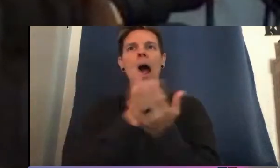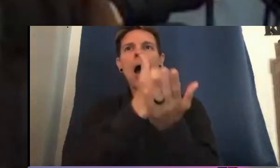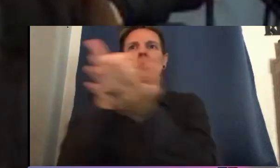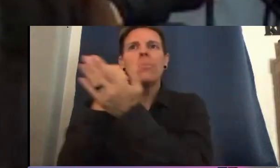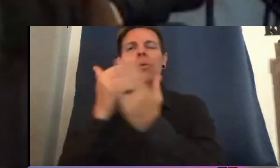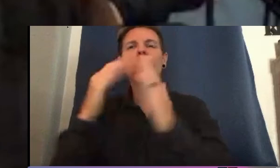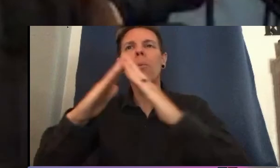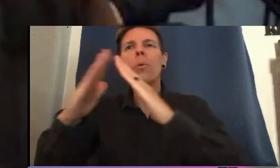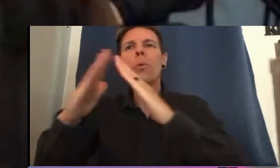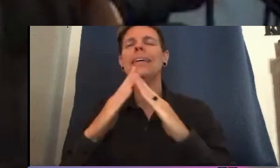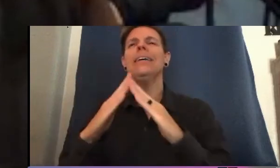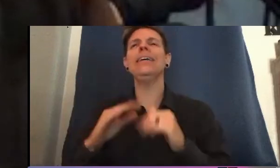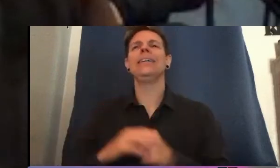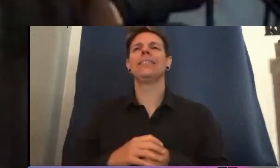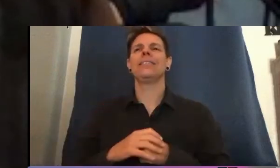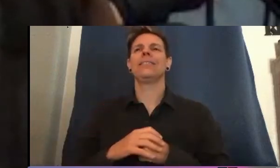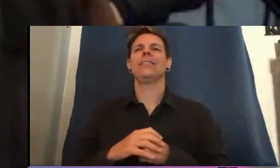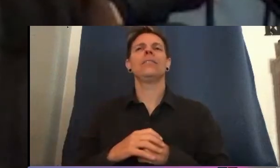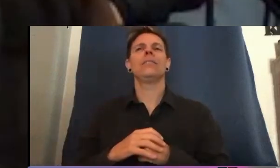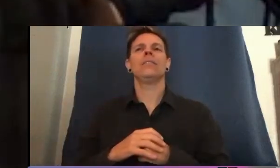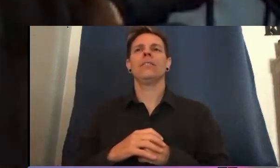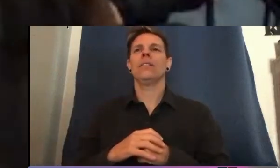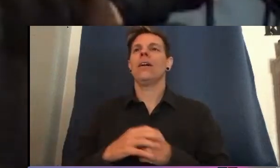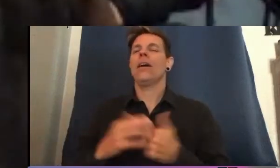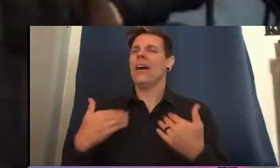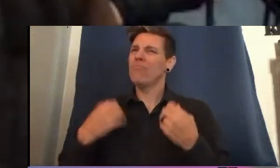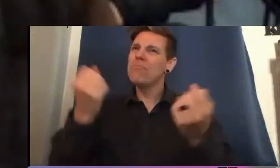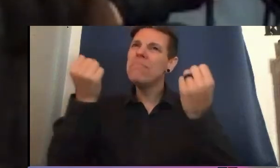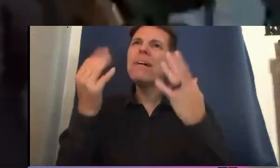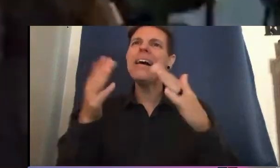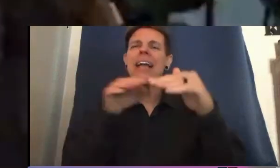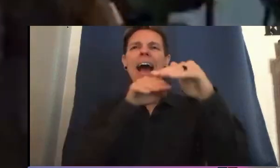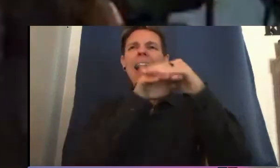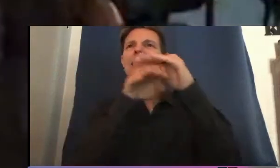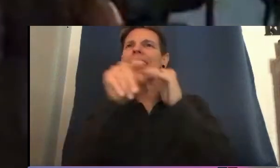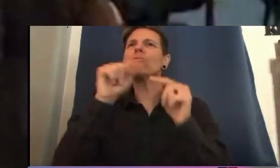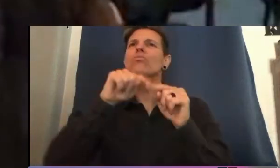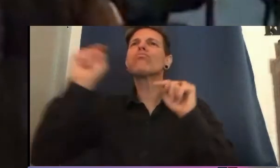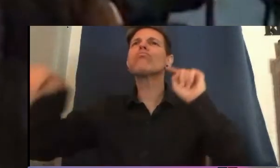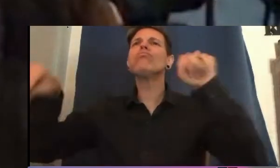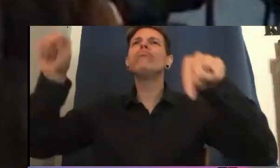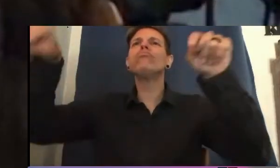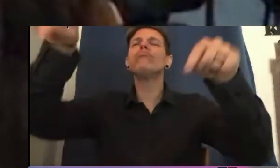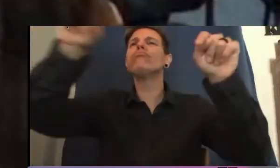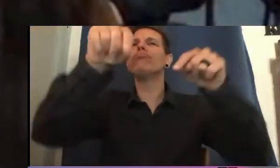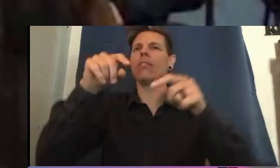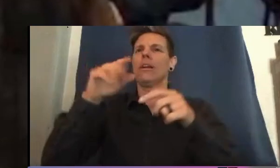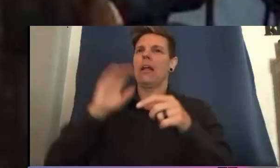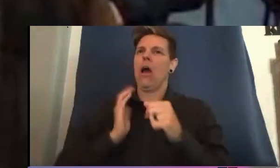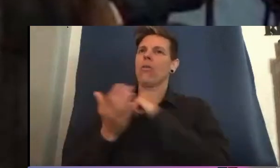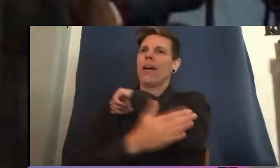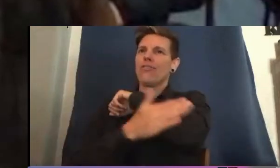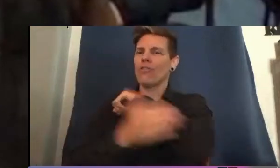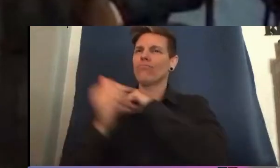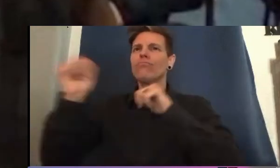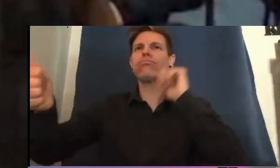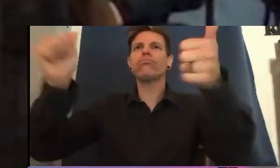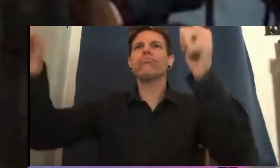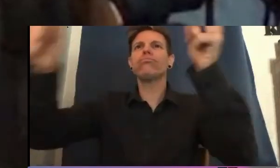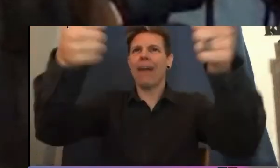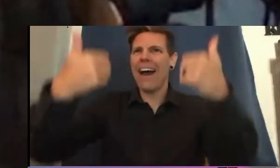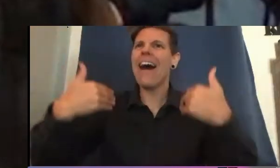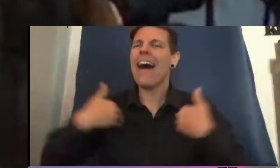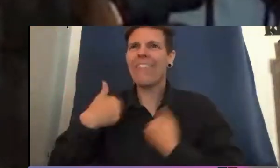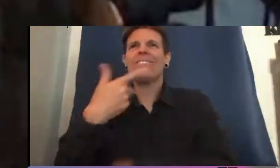we have a lot of access points for people making the choice to get vaccinated. And with the